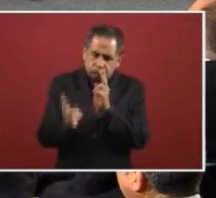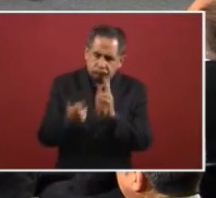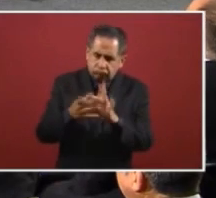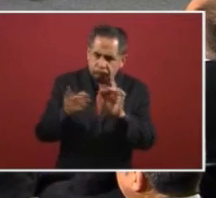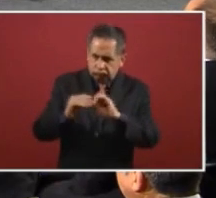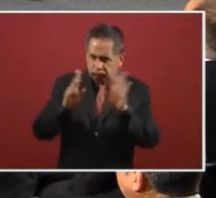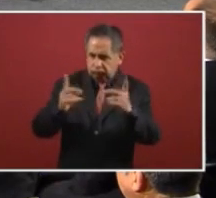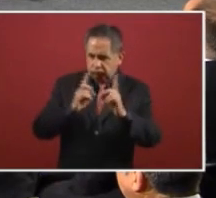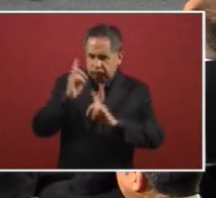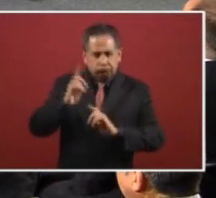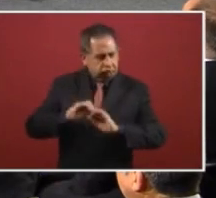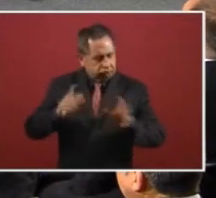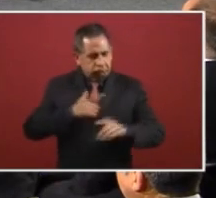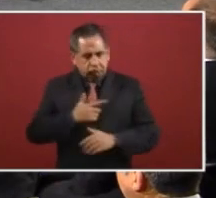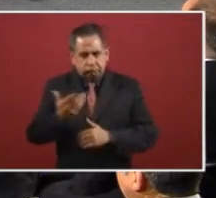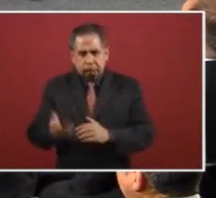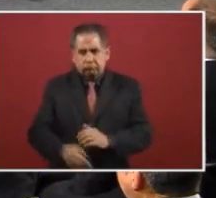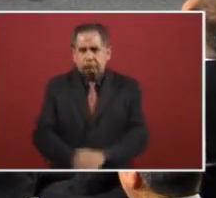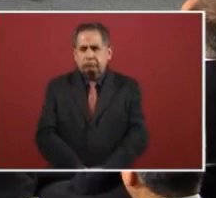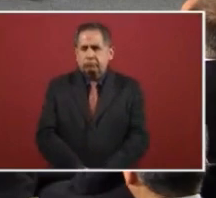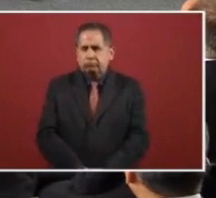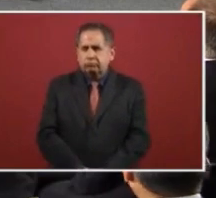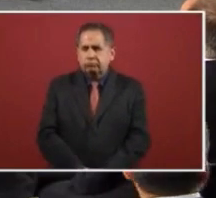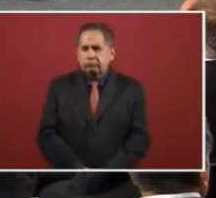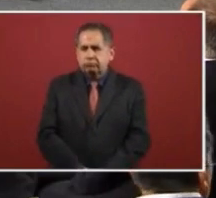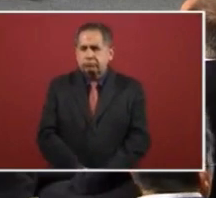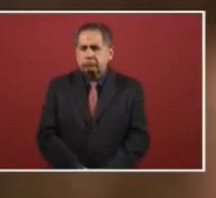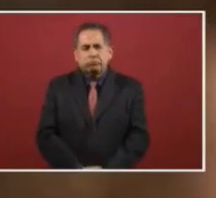And we are at their disposal.